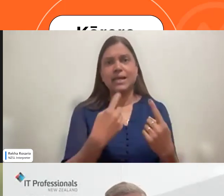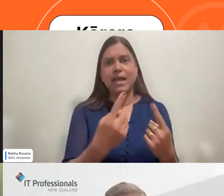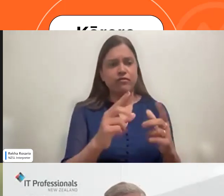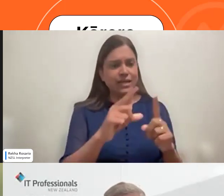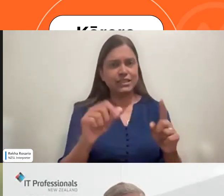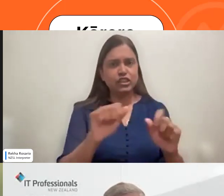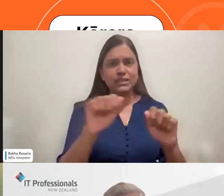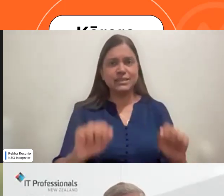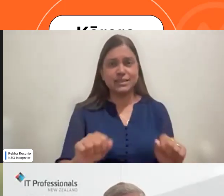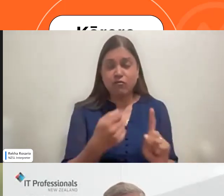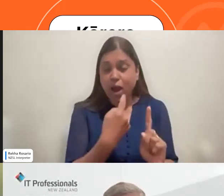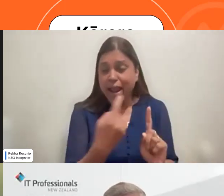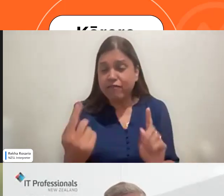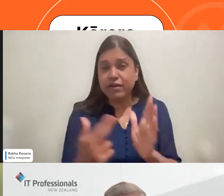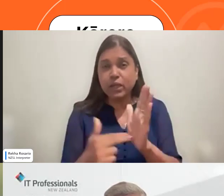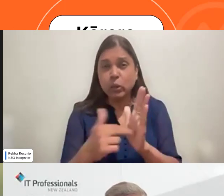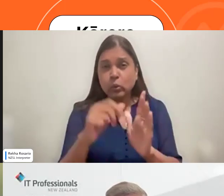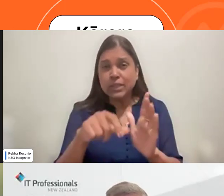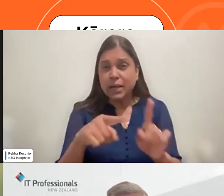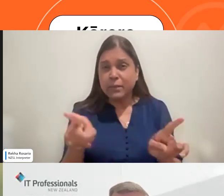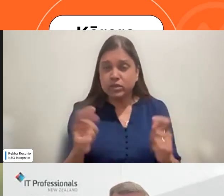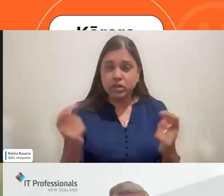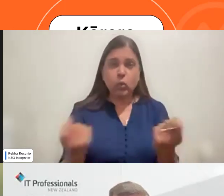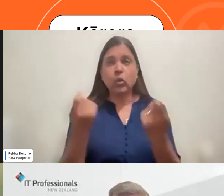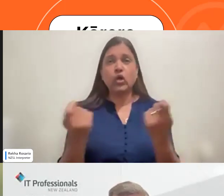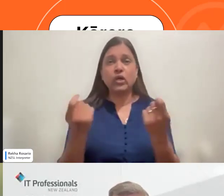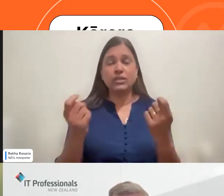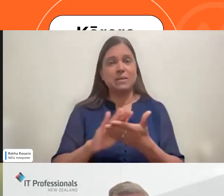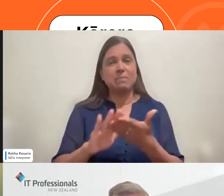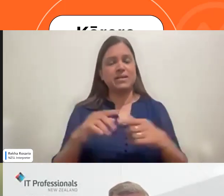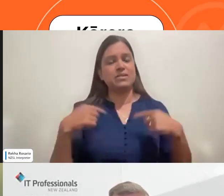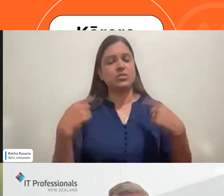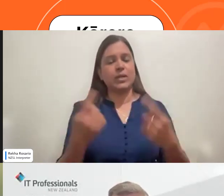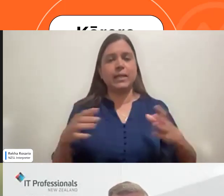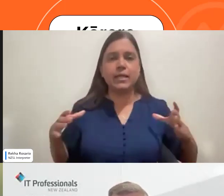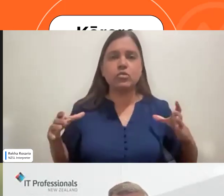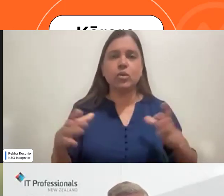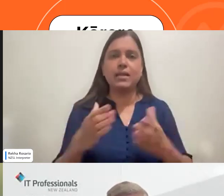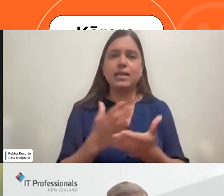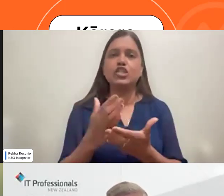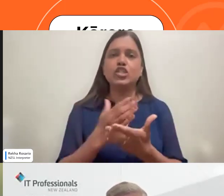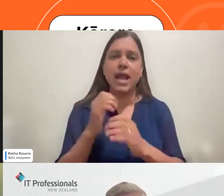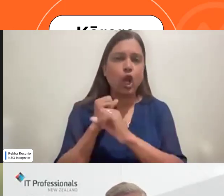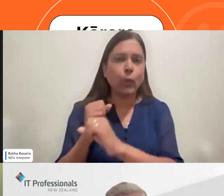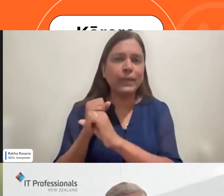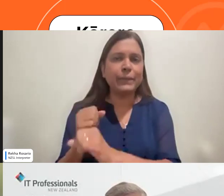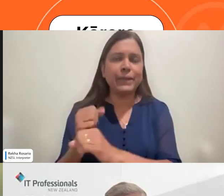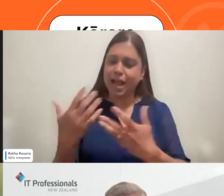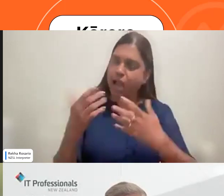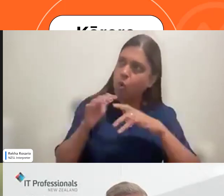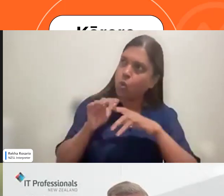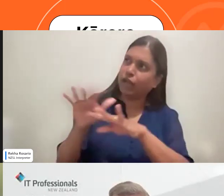as a cohort here on this call, we can start with a shared commitment to that action of how we influence leaders